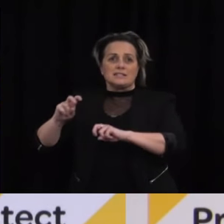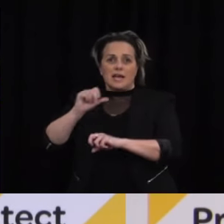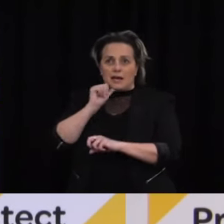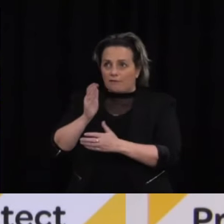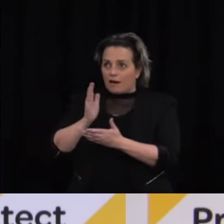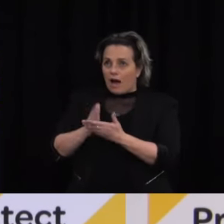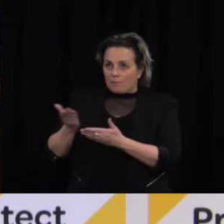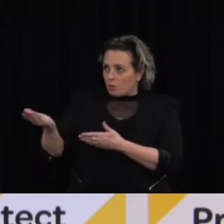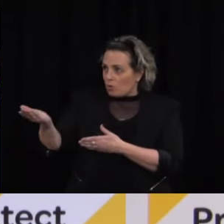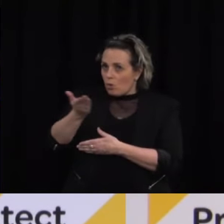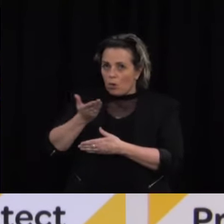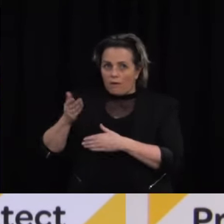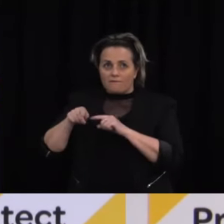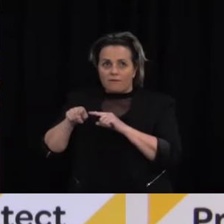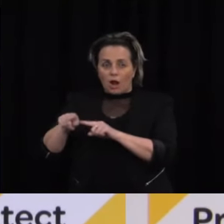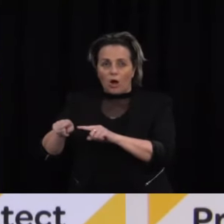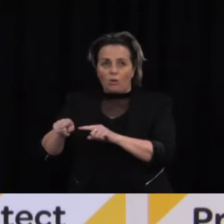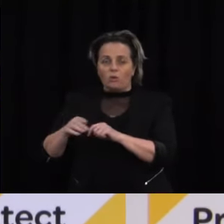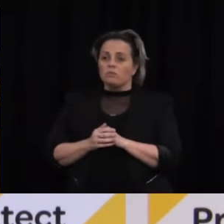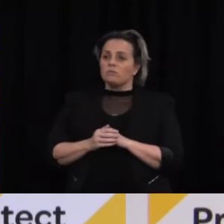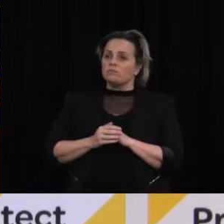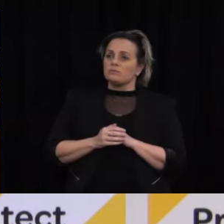not then that is also a matter for the police